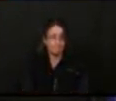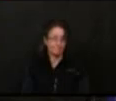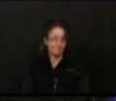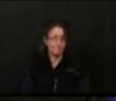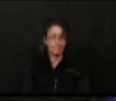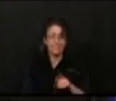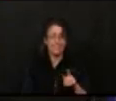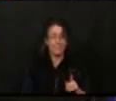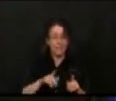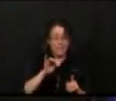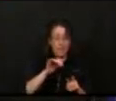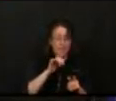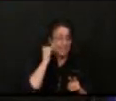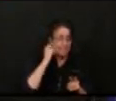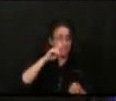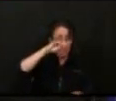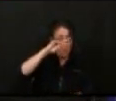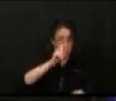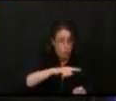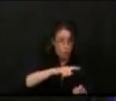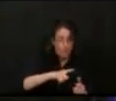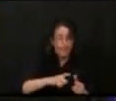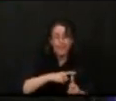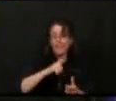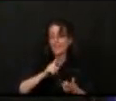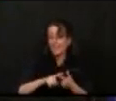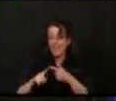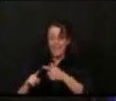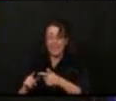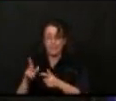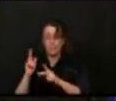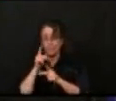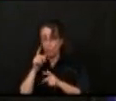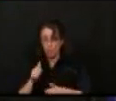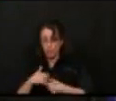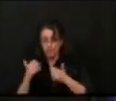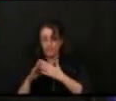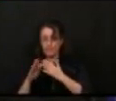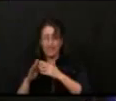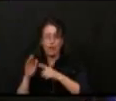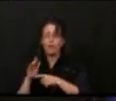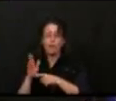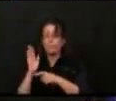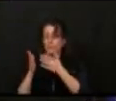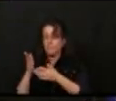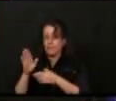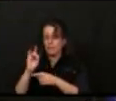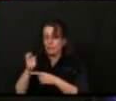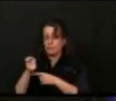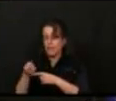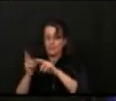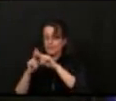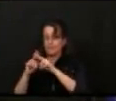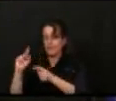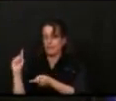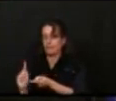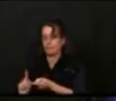with a particularly big increase in the expenses they have to pay out of pocket. And I really hate to say it, because we